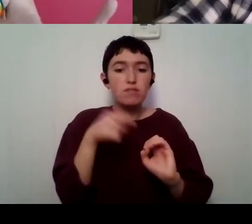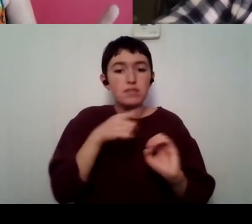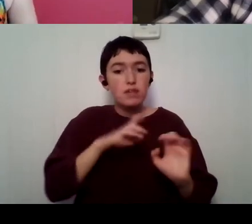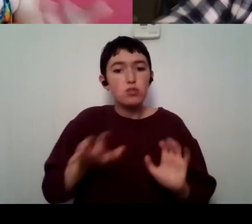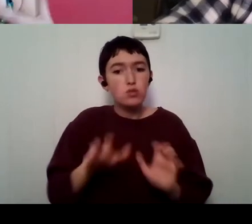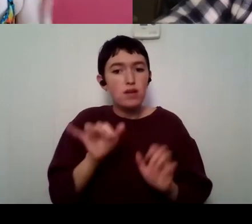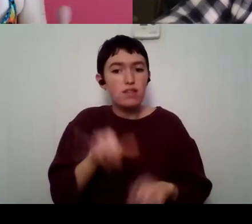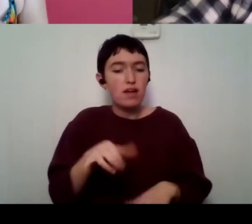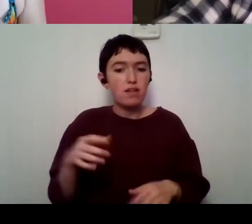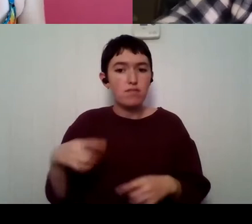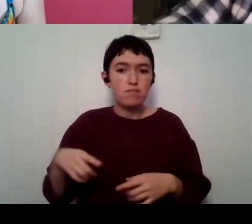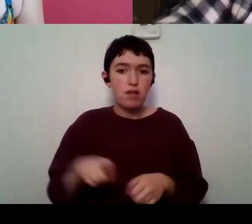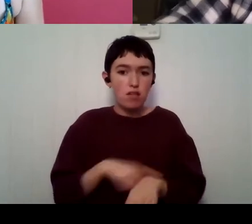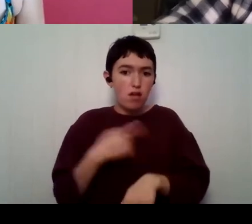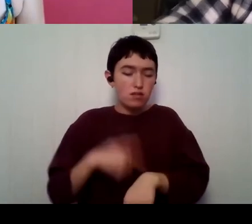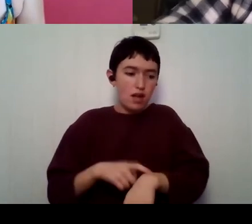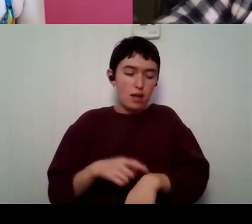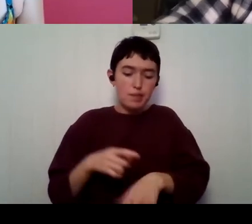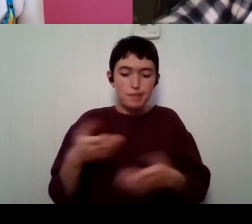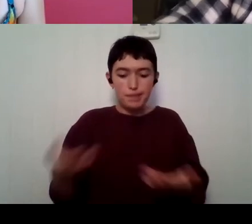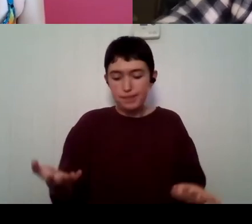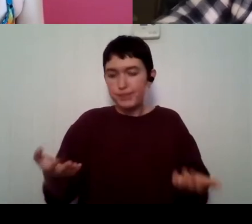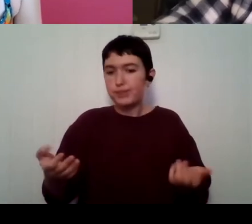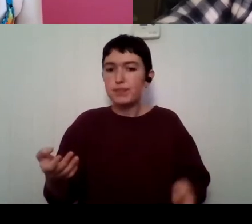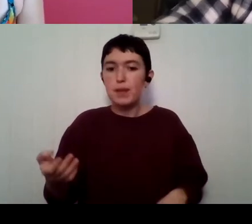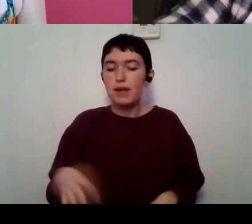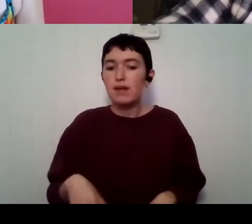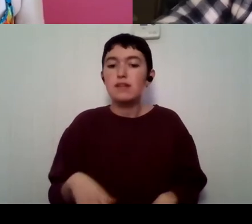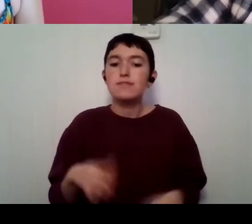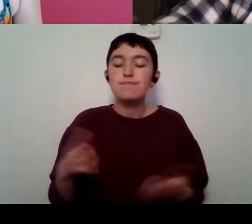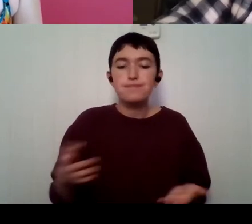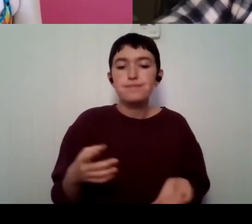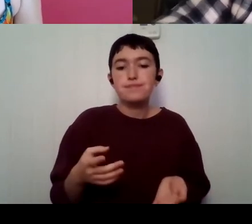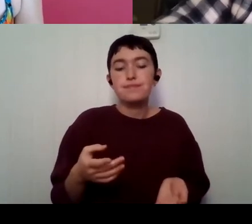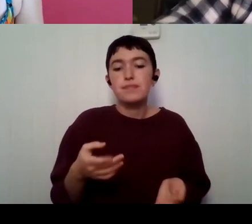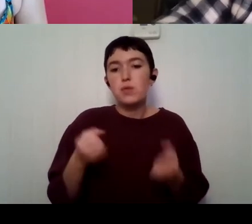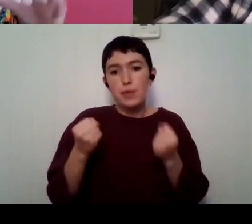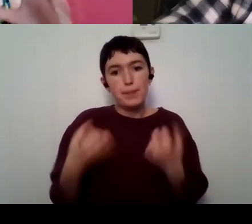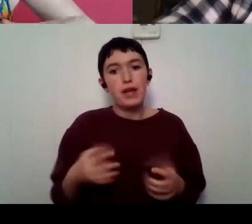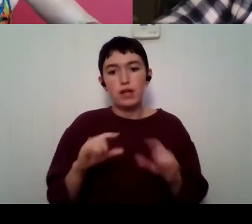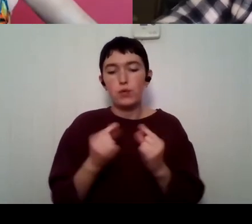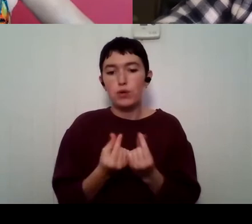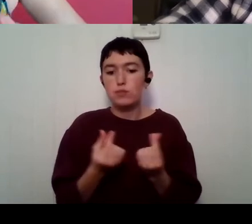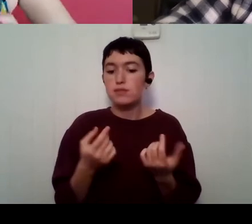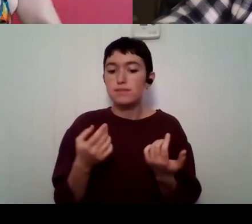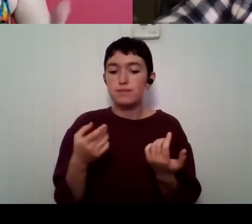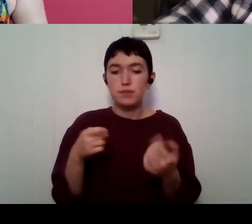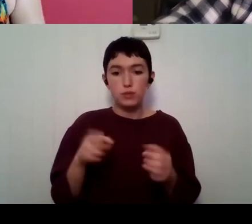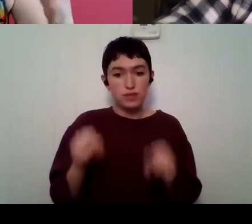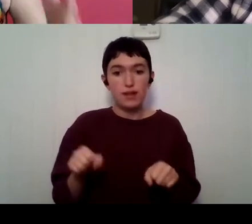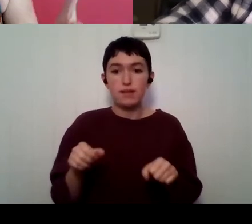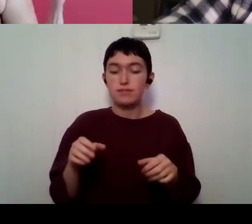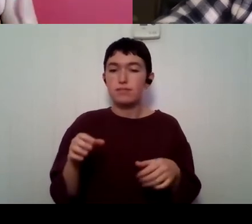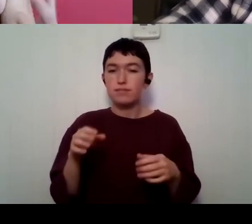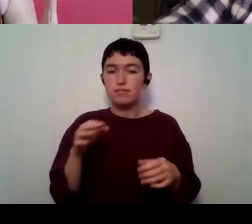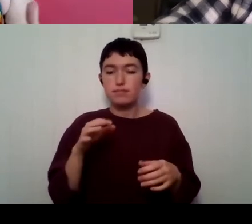groups have done it sustainably in the past, So yeah, but there are lots of groups. And if you have questions or have specific questions of how maybe you really like